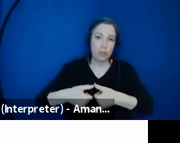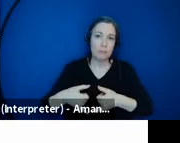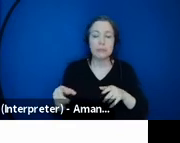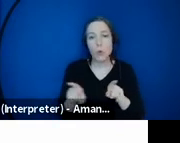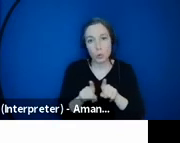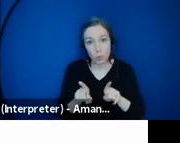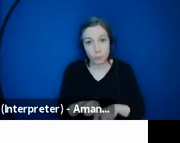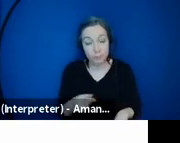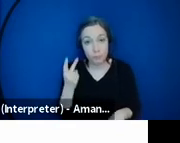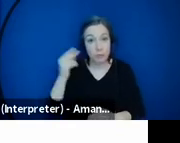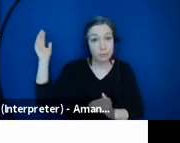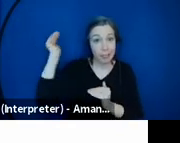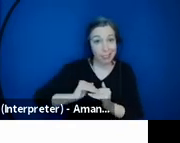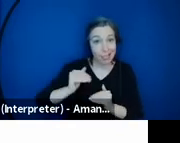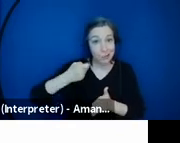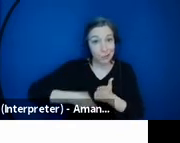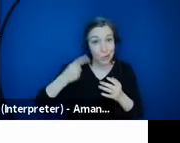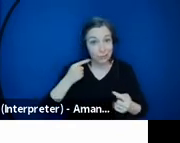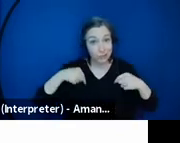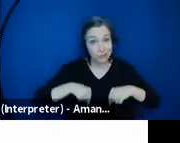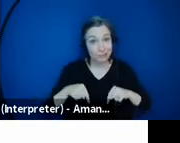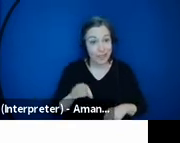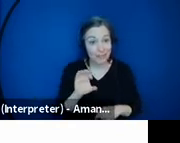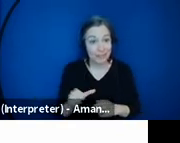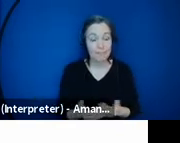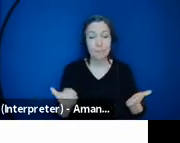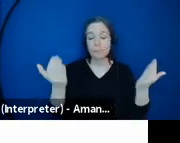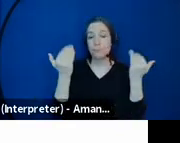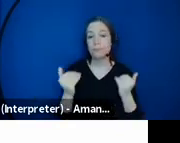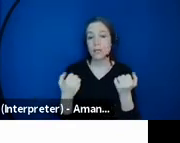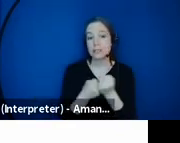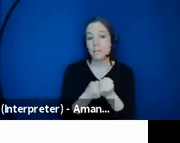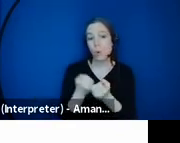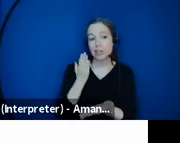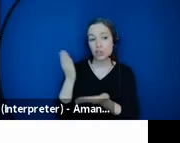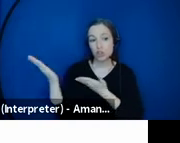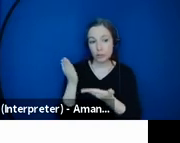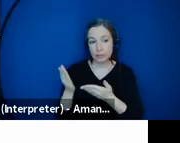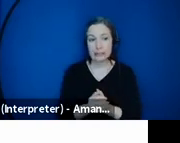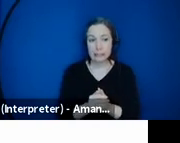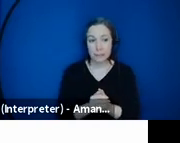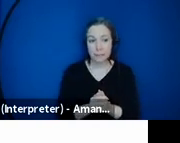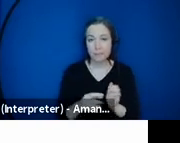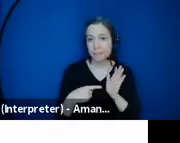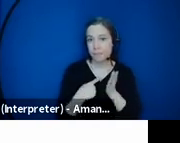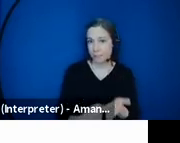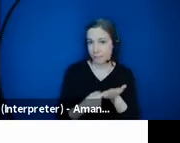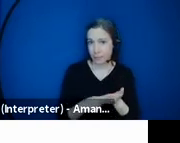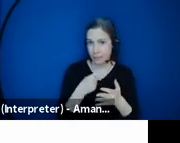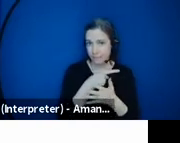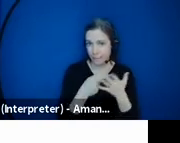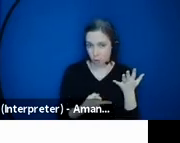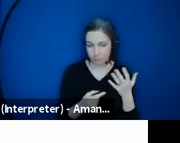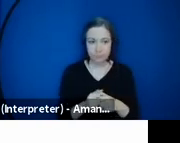All right, so getting into some support services that we offer students, I just want to highlight a couple different programs so you're aware of them. We have